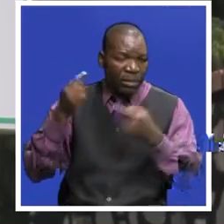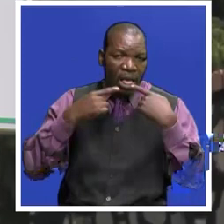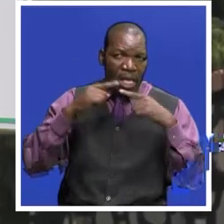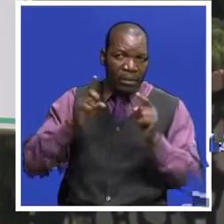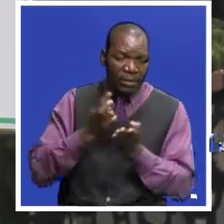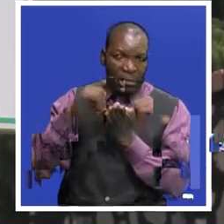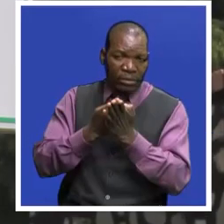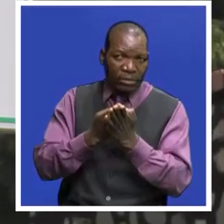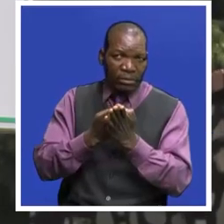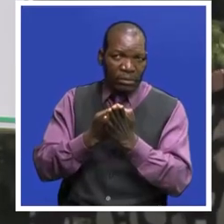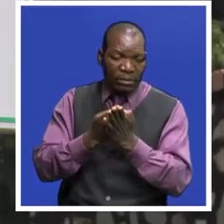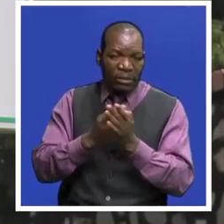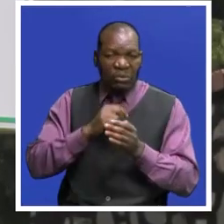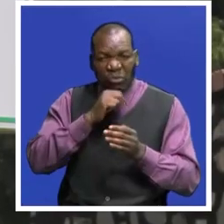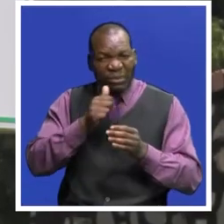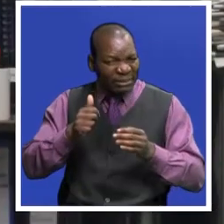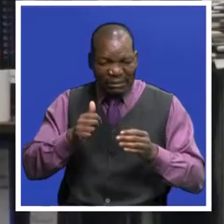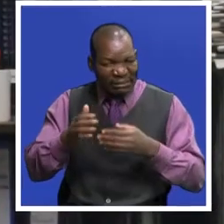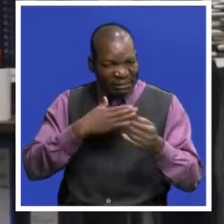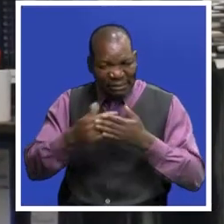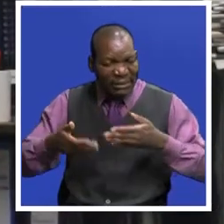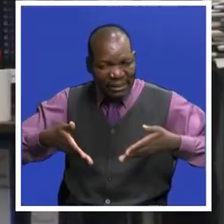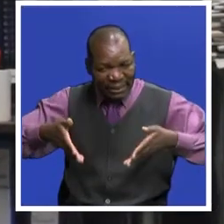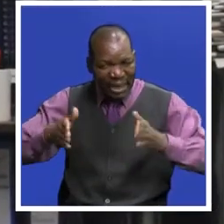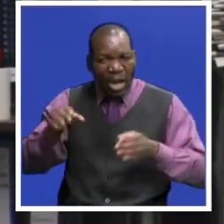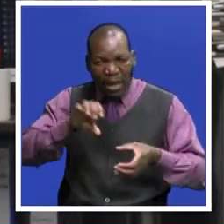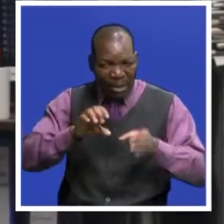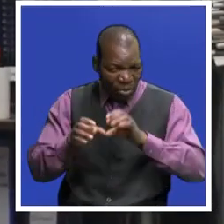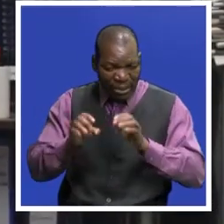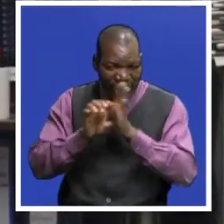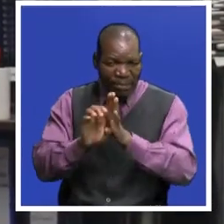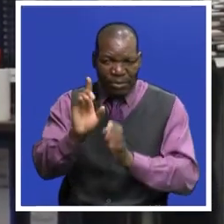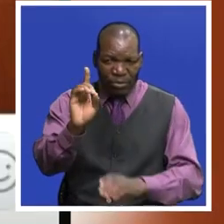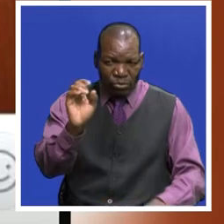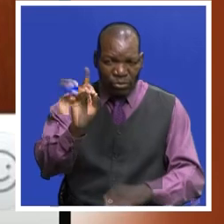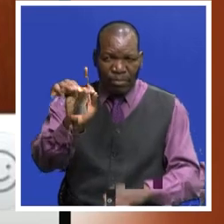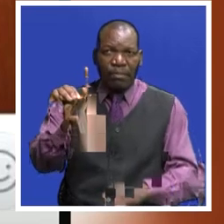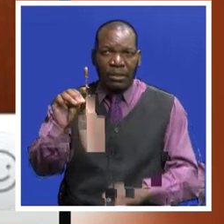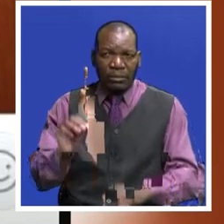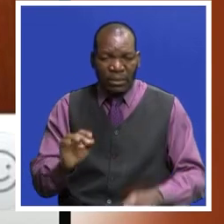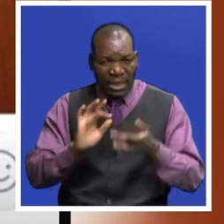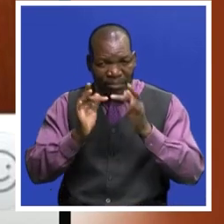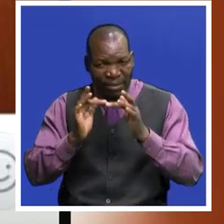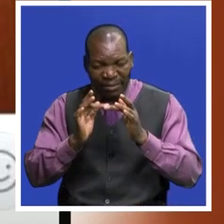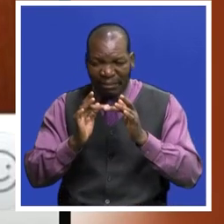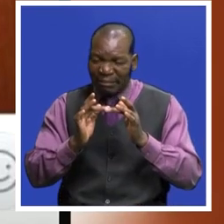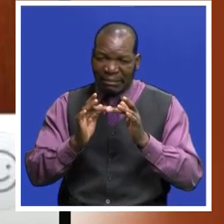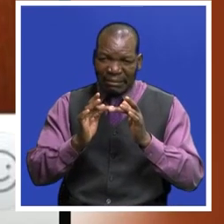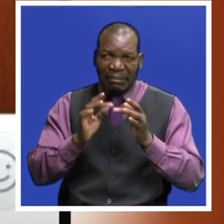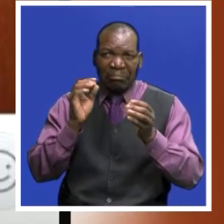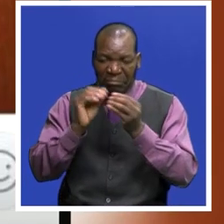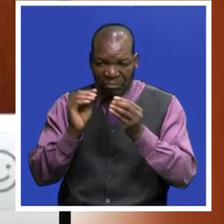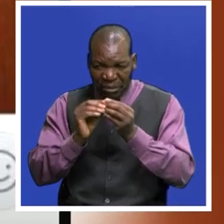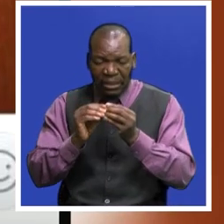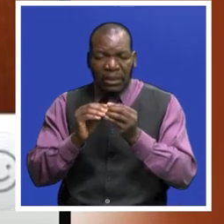it has recommended for restricted sale of some chemicals, among them DOOM. And social media is awash with pesticides